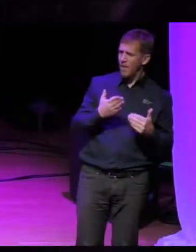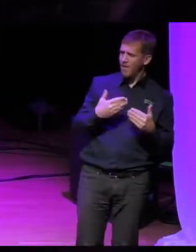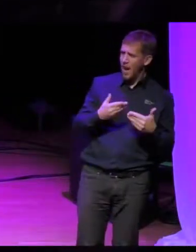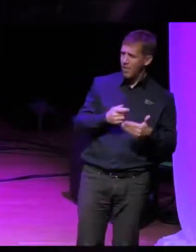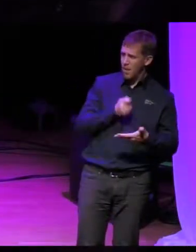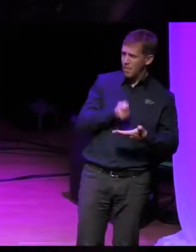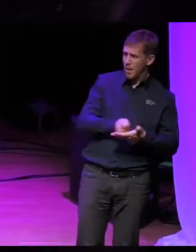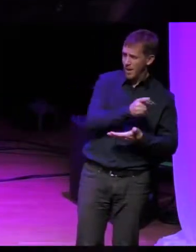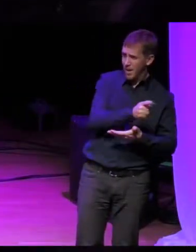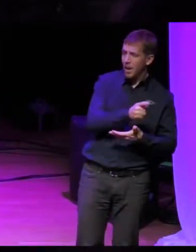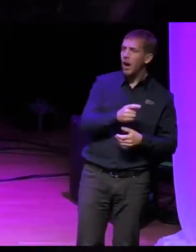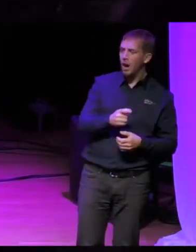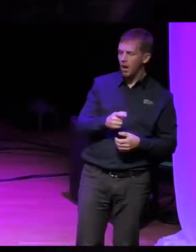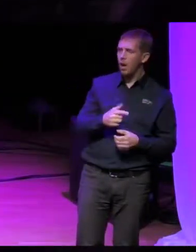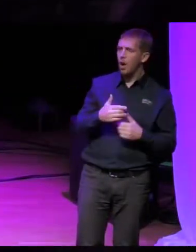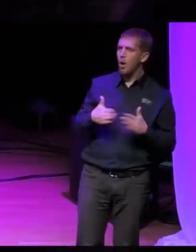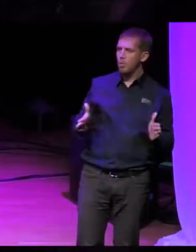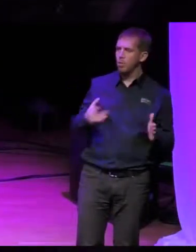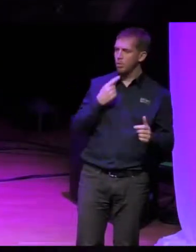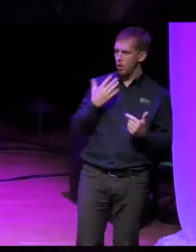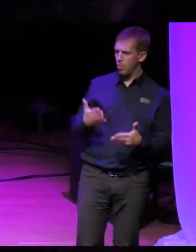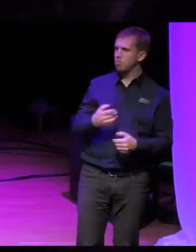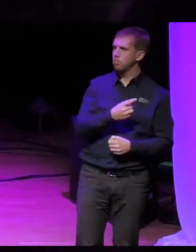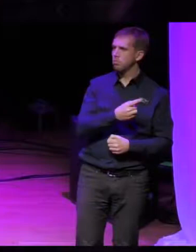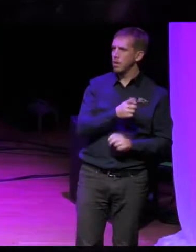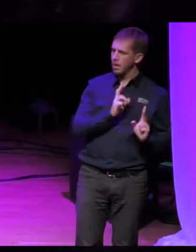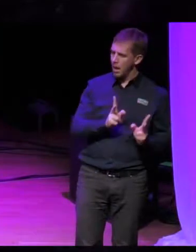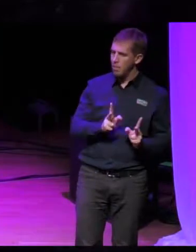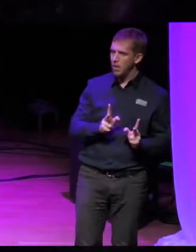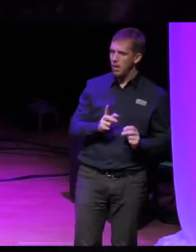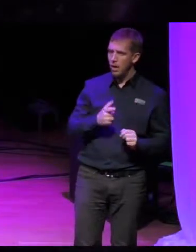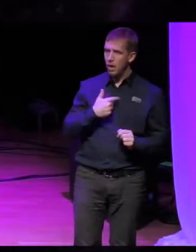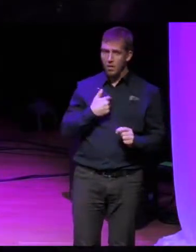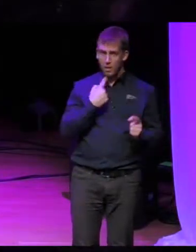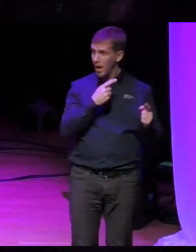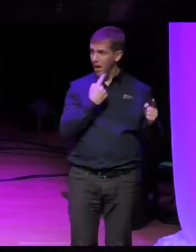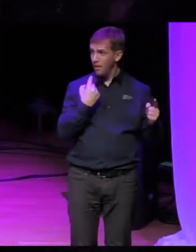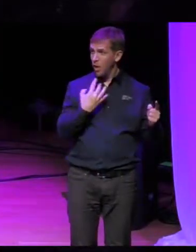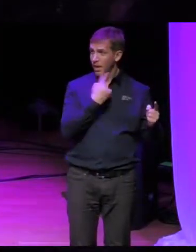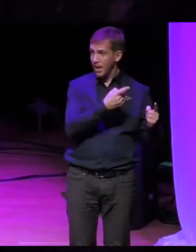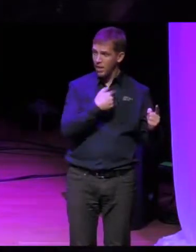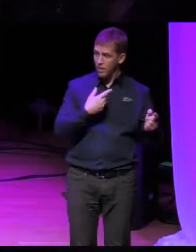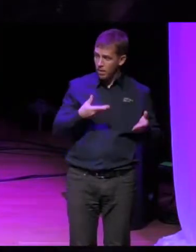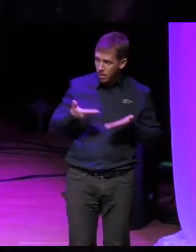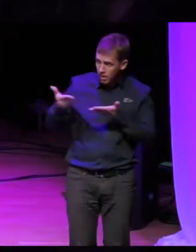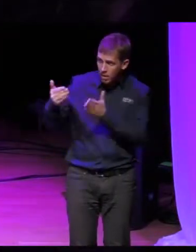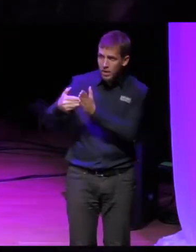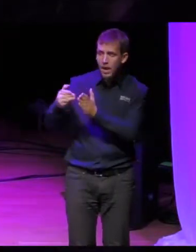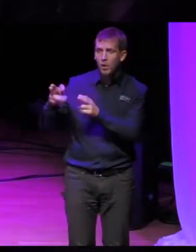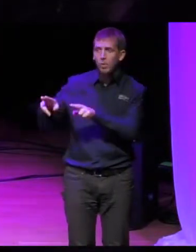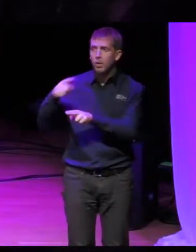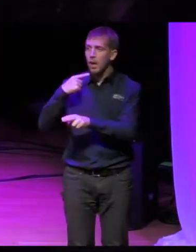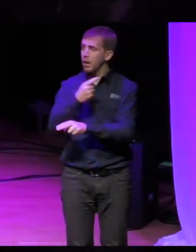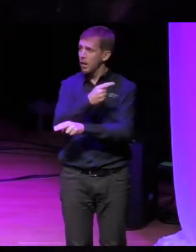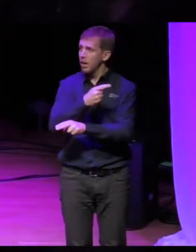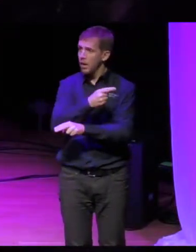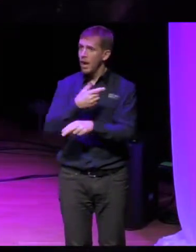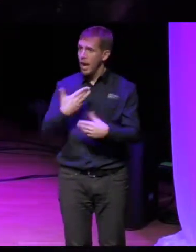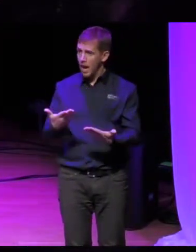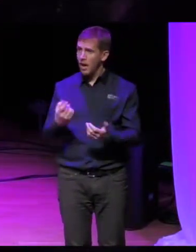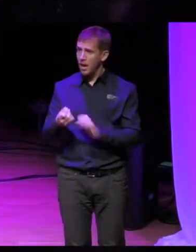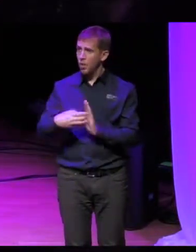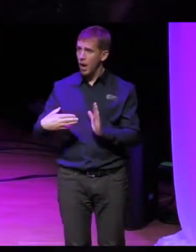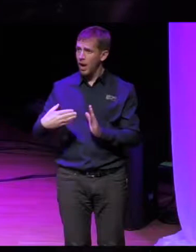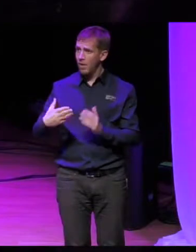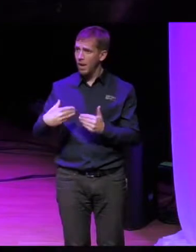hasn't changed, and we're asking the courts to take that motivation seriously and to recognize that that is an impermissible motivation under